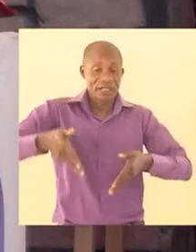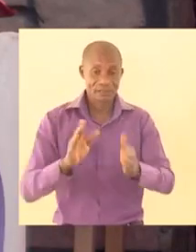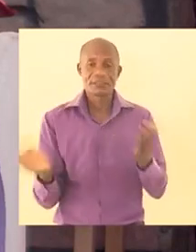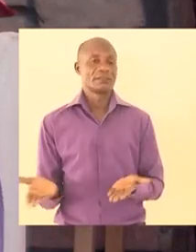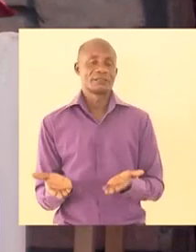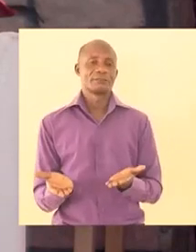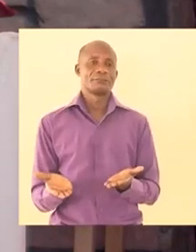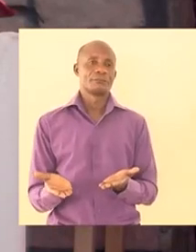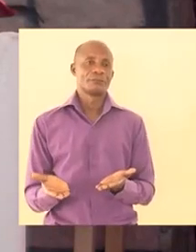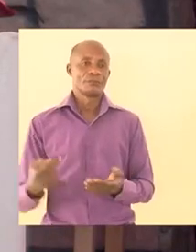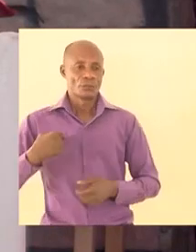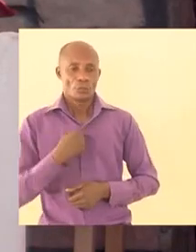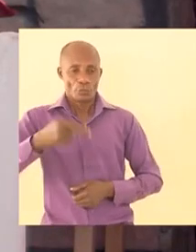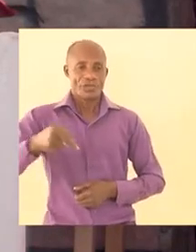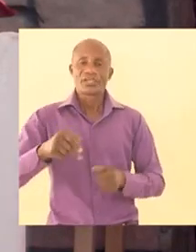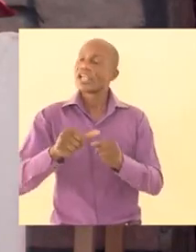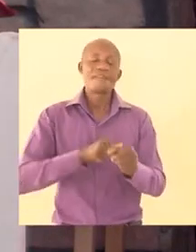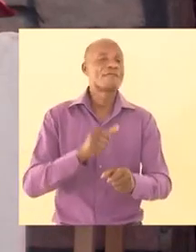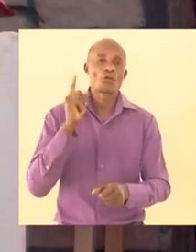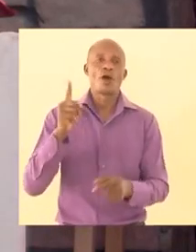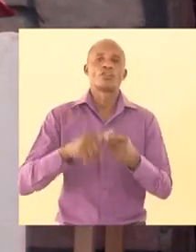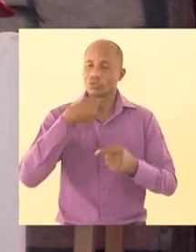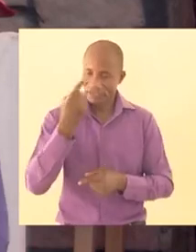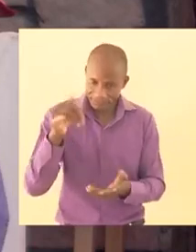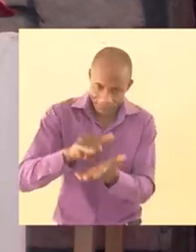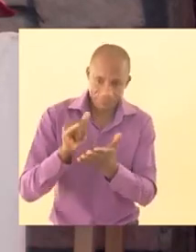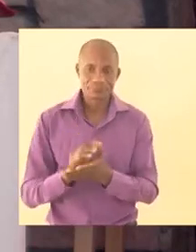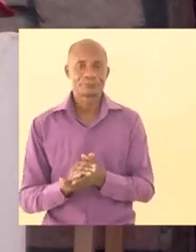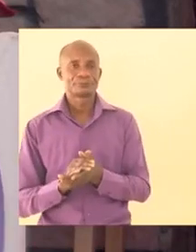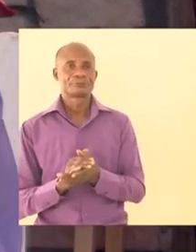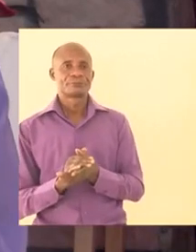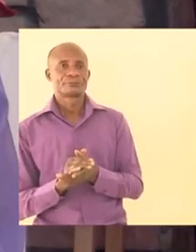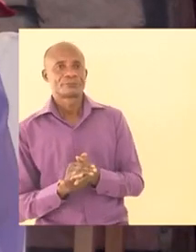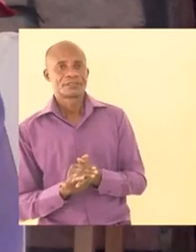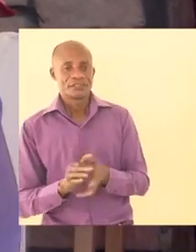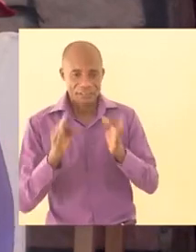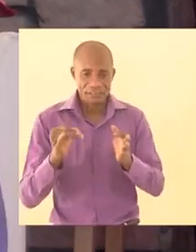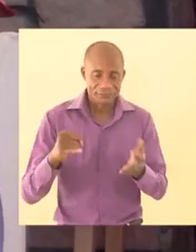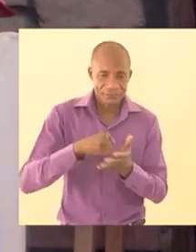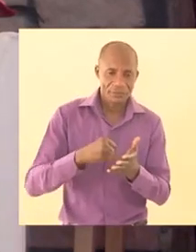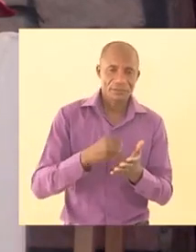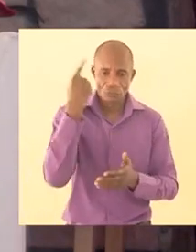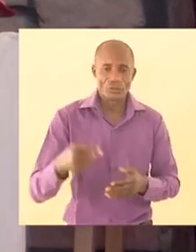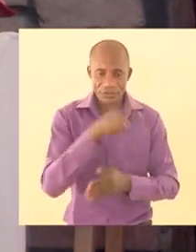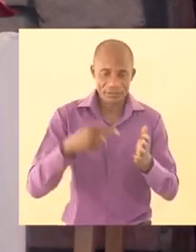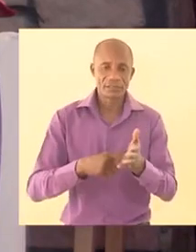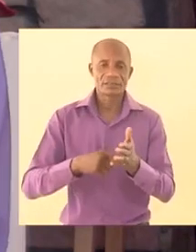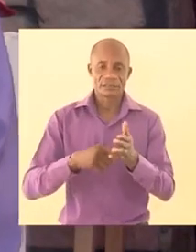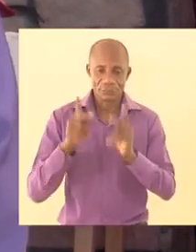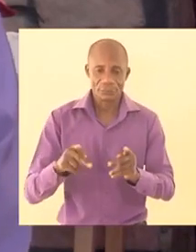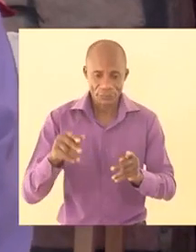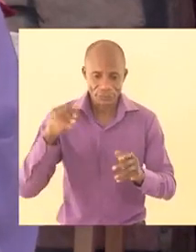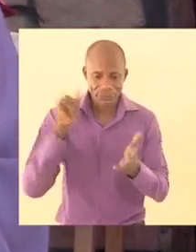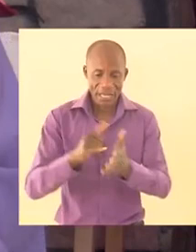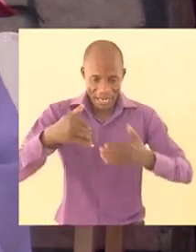And we need people to say that. We need every individual to begin to say that. If it is only these people who have these problems that are out